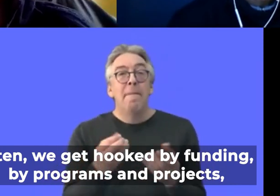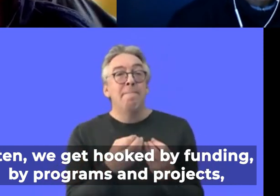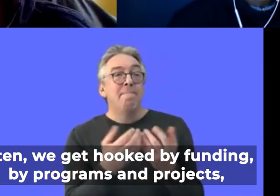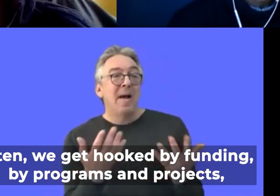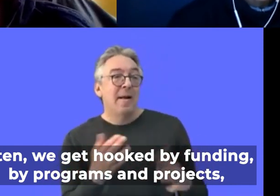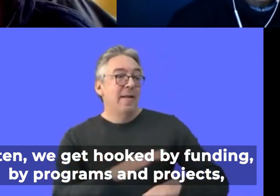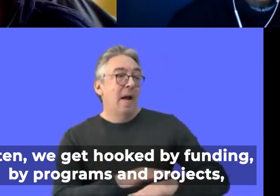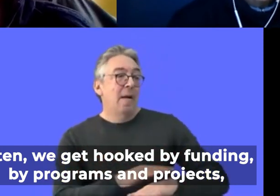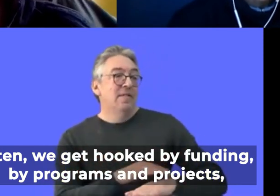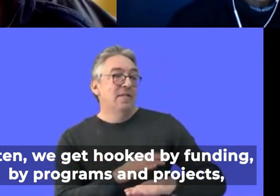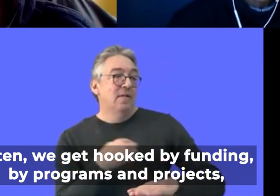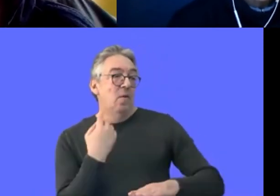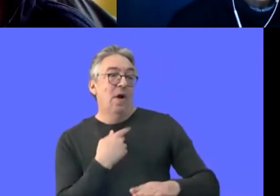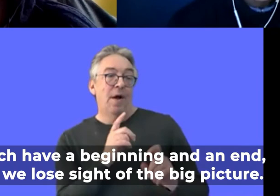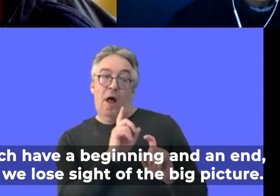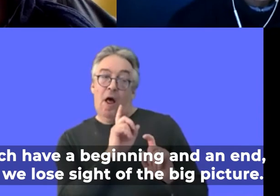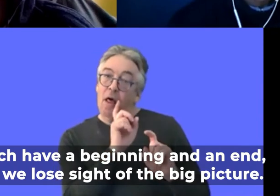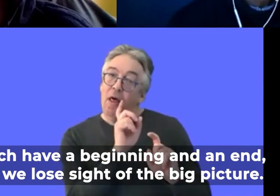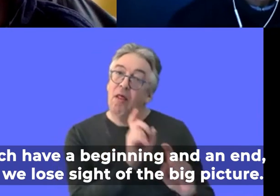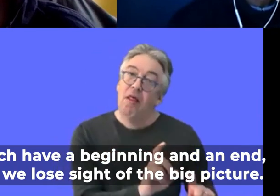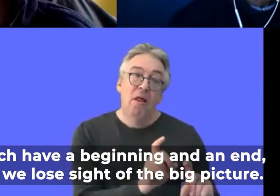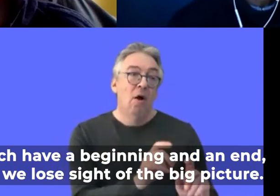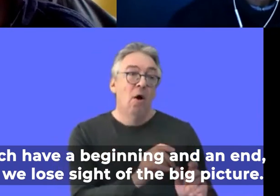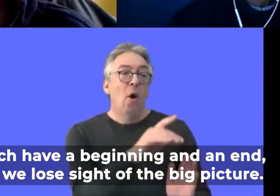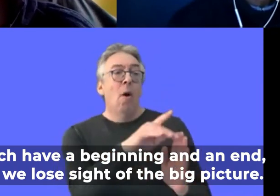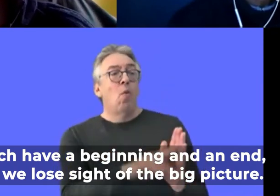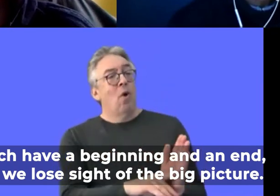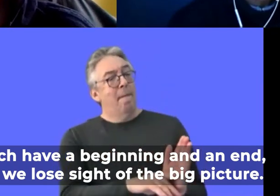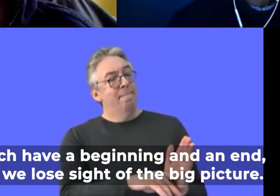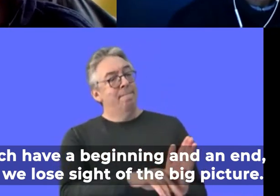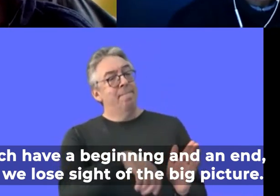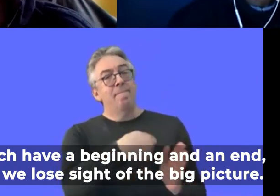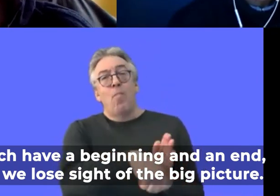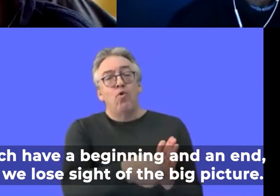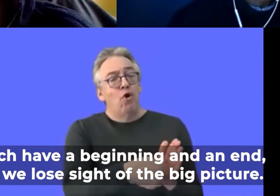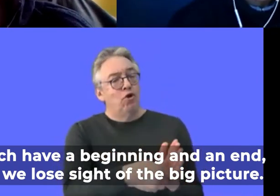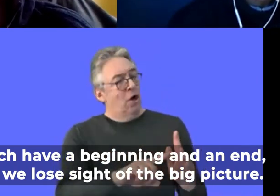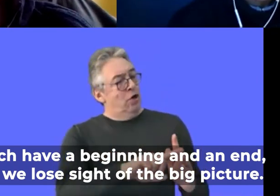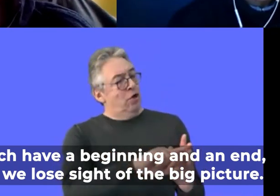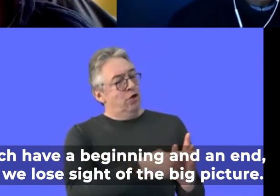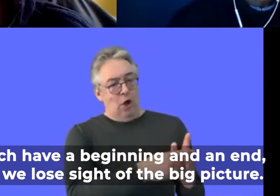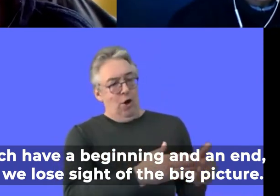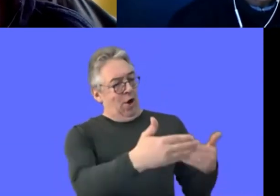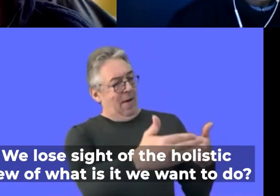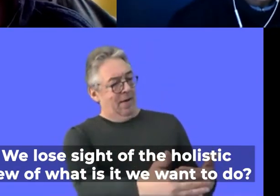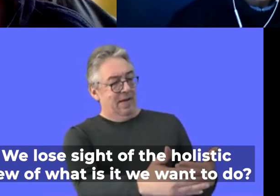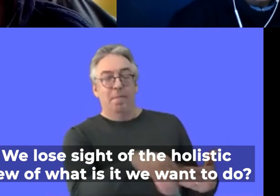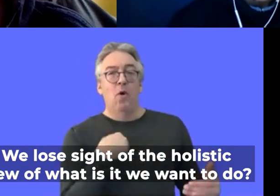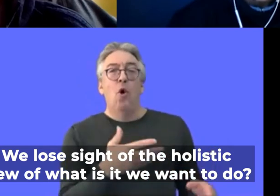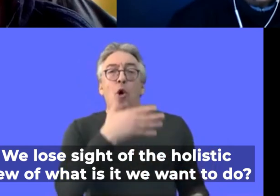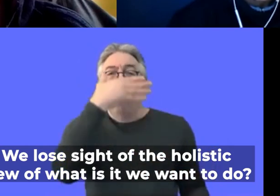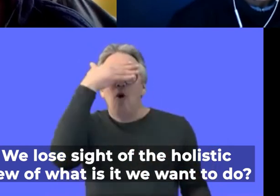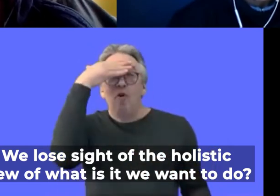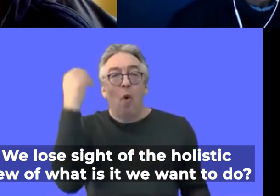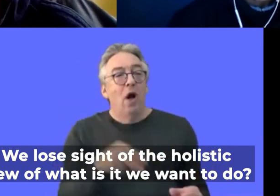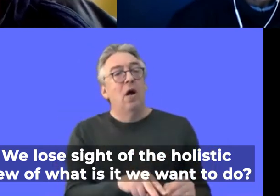by programs and projects which have a beginning and an end, but we lose sight of the big picture. We lose sight